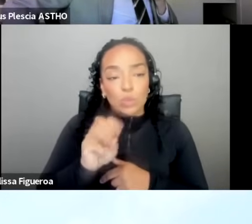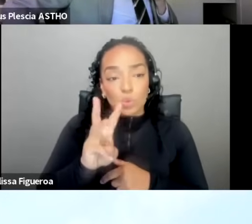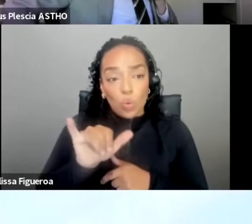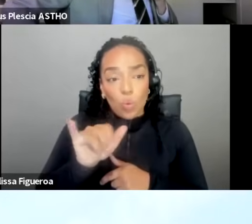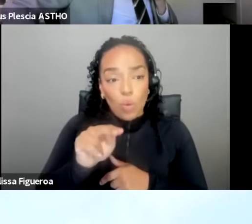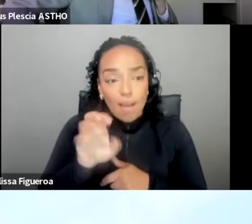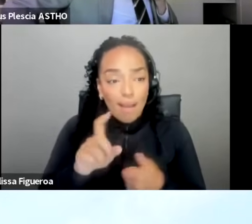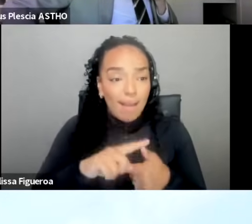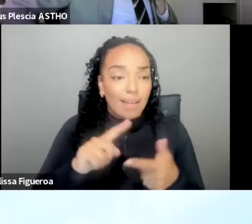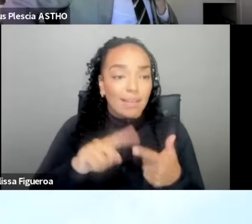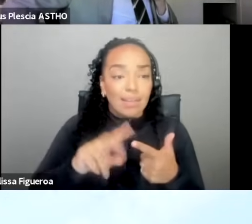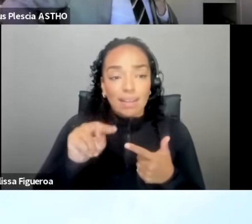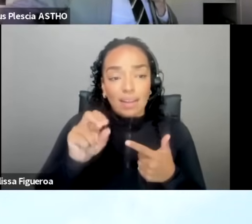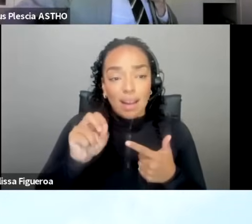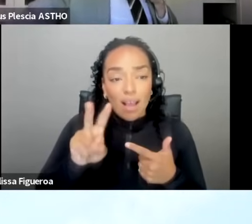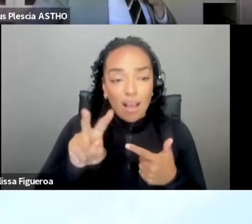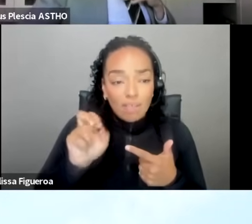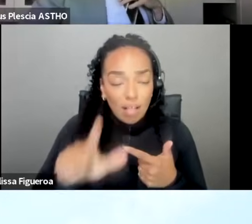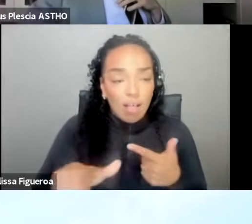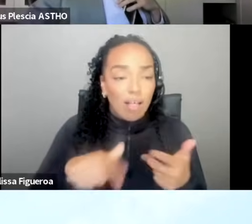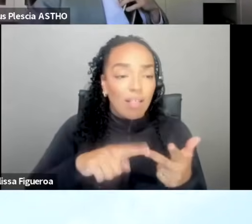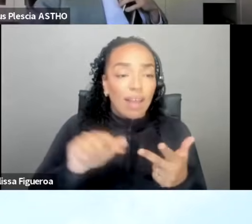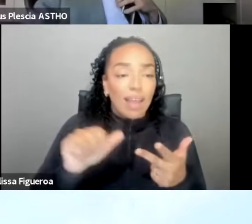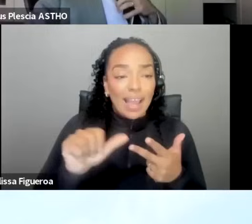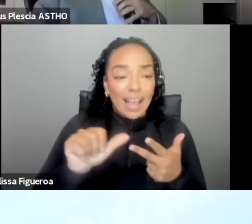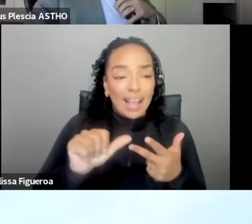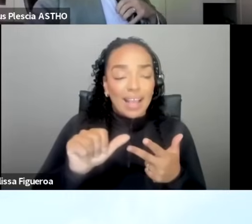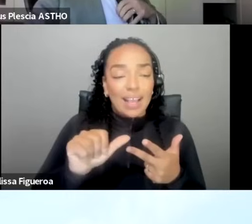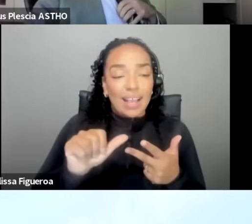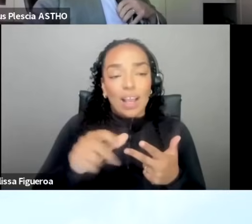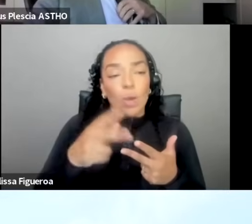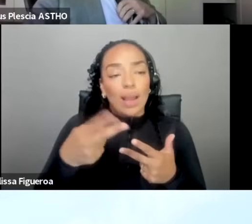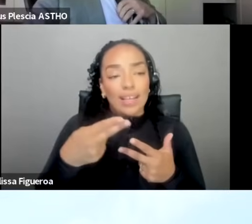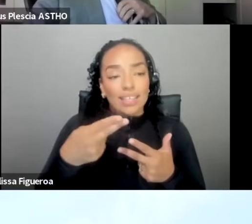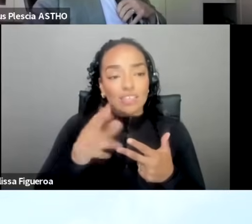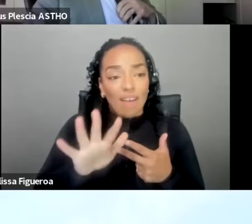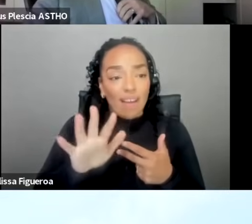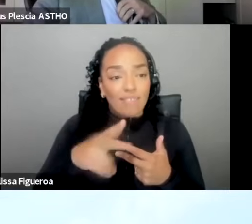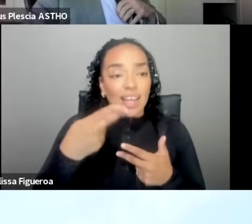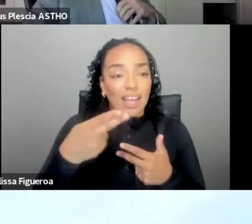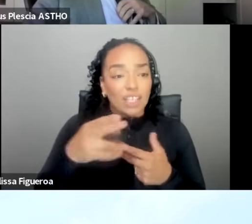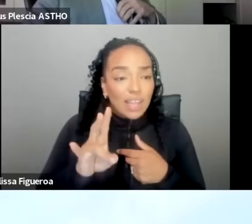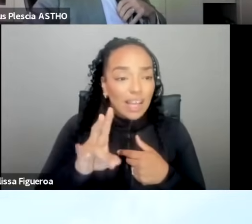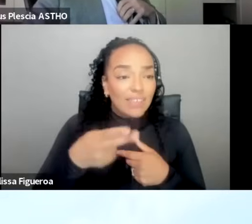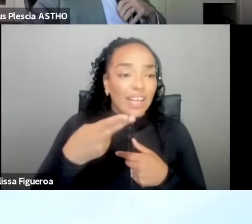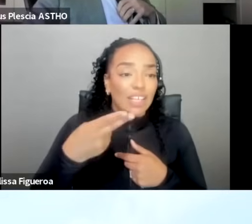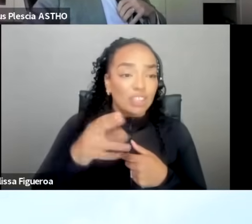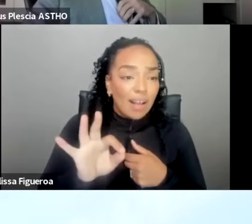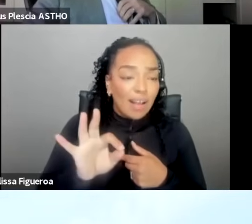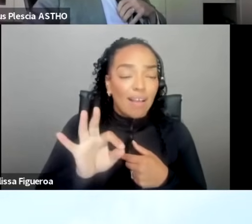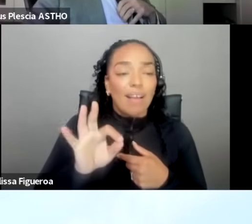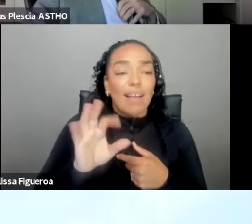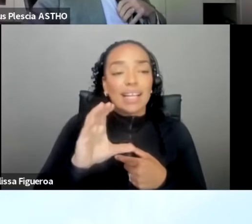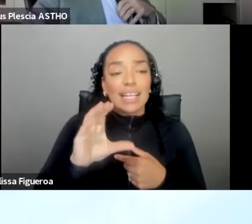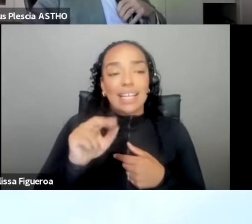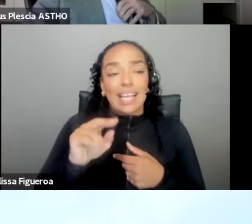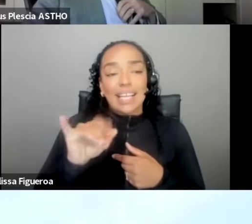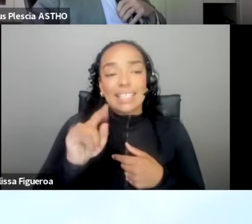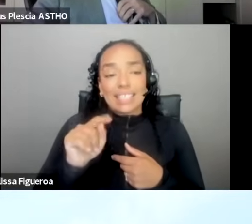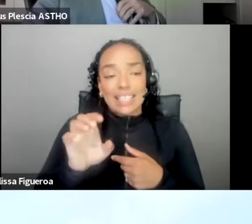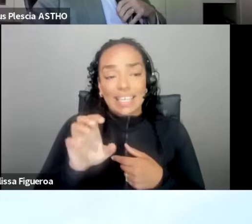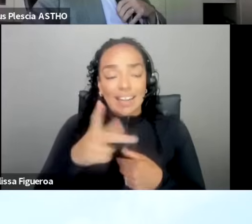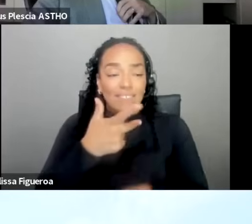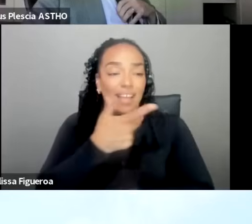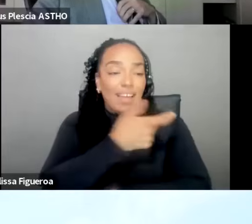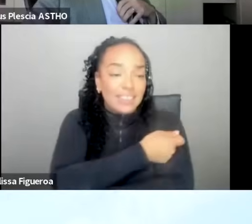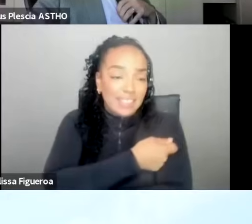novel influenza A viruses, but H5, H7, H9, and candidate vaccine virus recommendations.